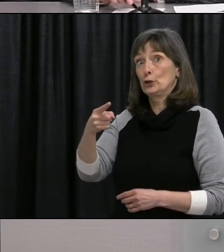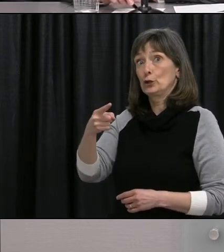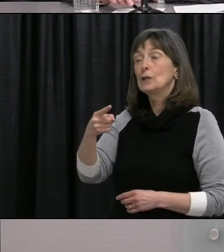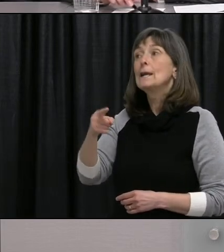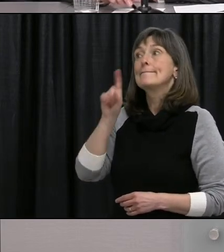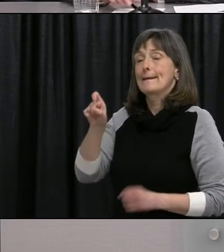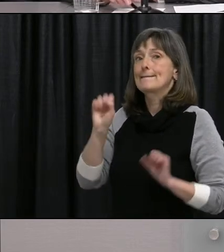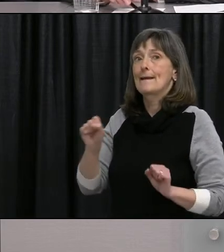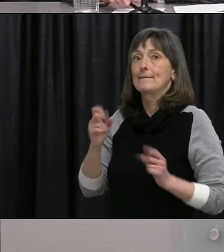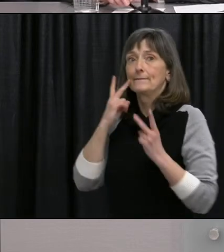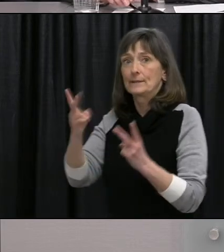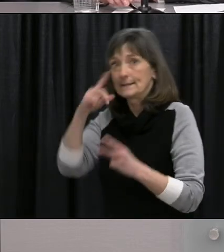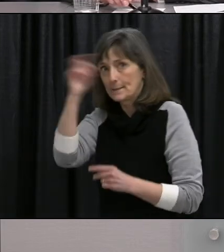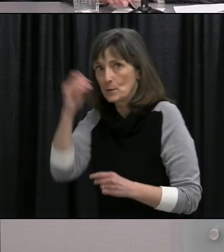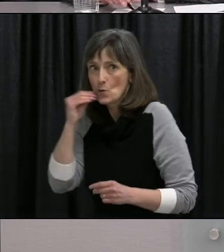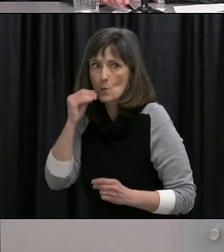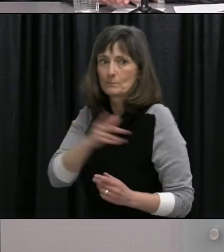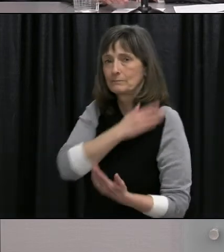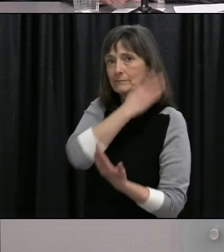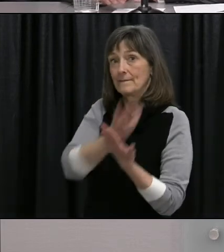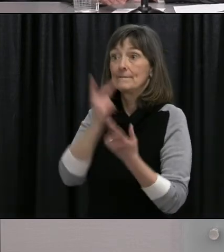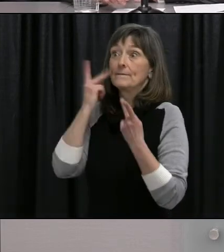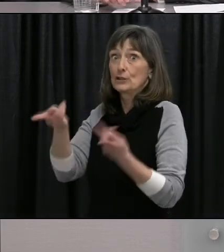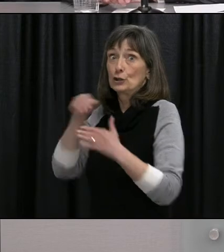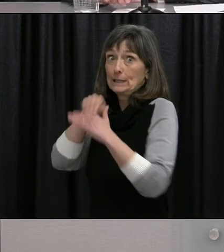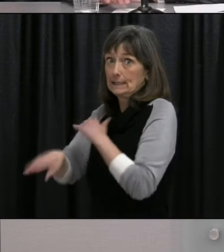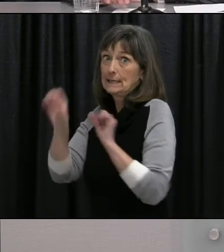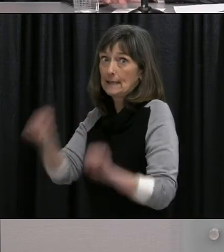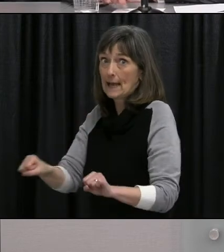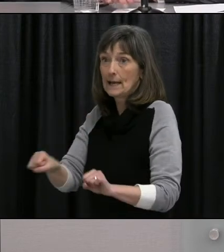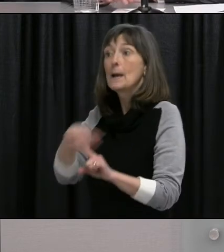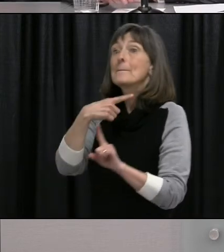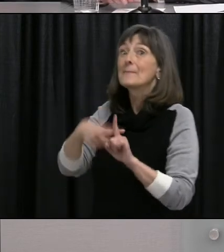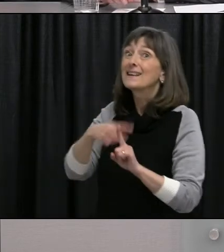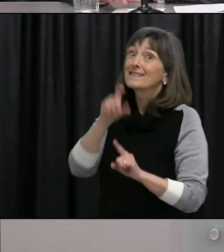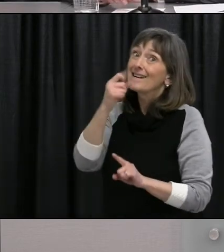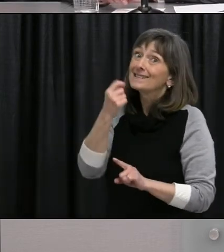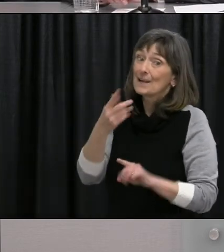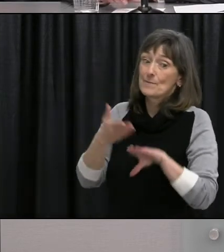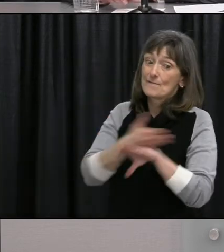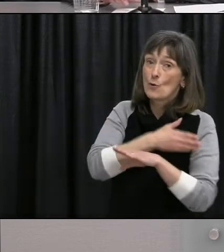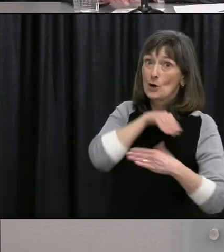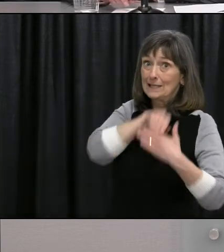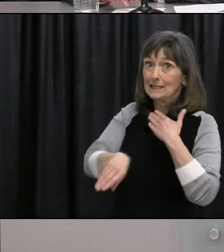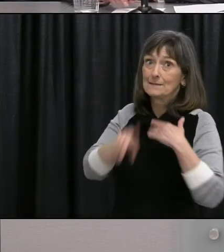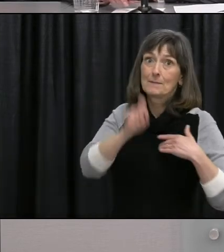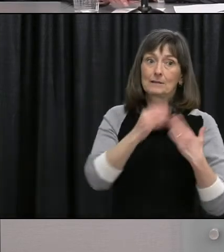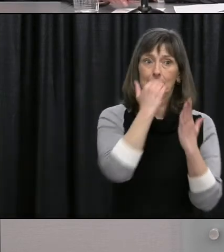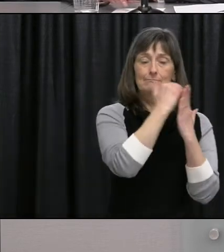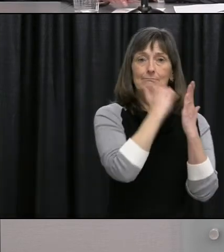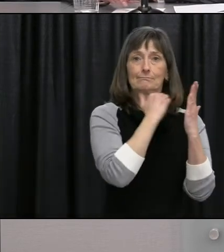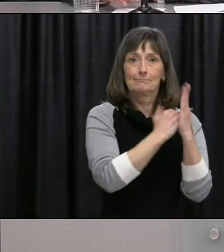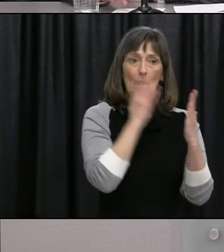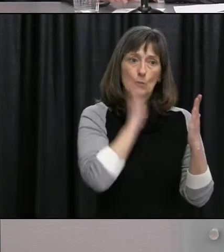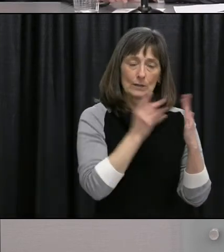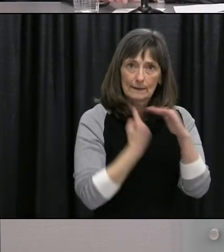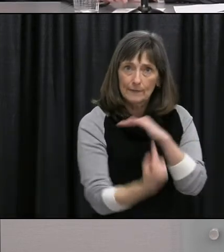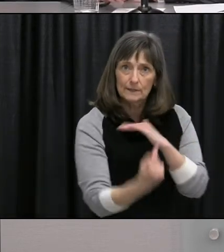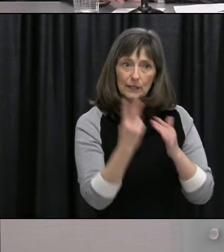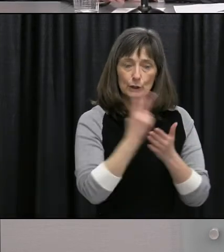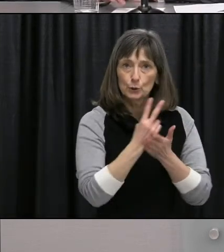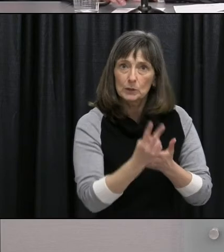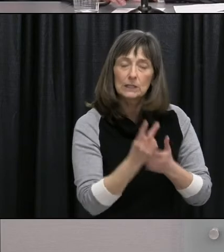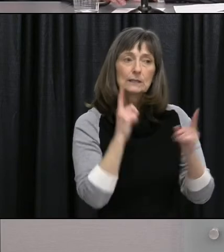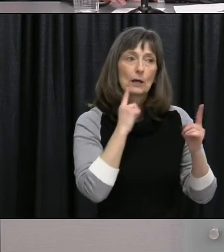of property ownership, and a written plan on how they will self-isolate. PEI trusts them to follow the safety measures. Why do you not trust